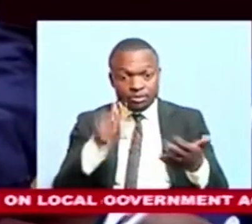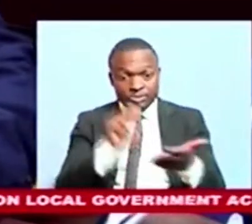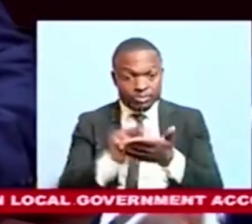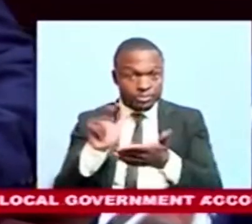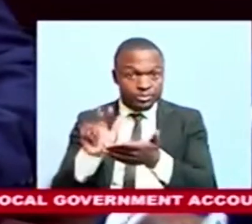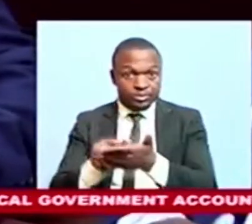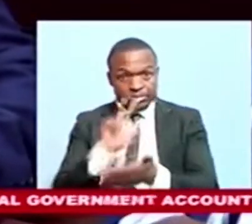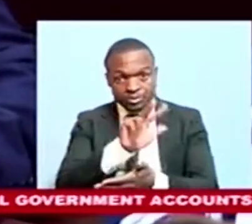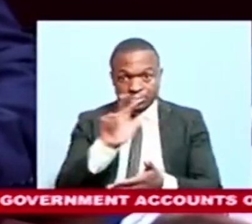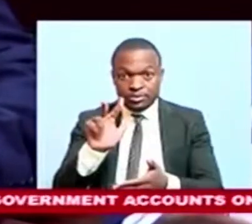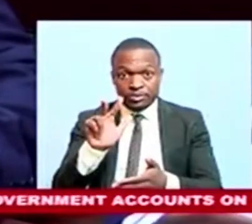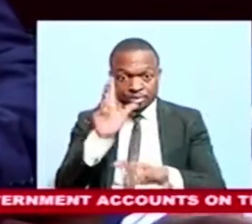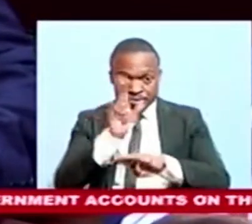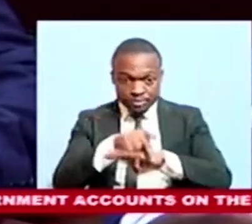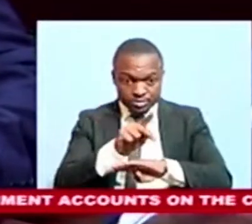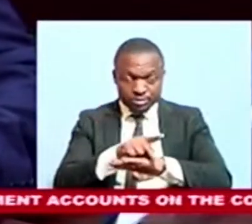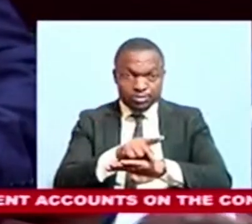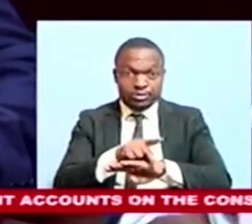from PLGOs?